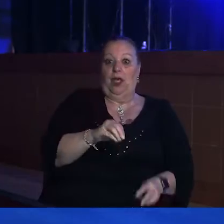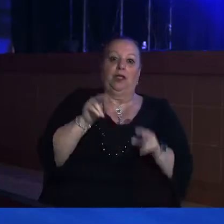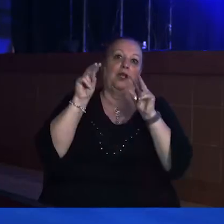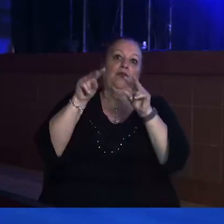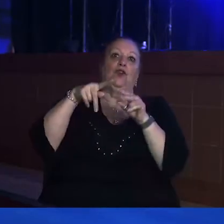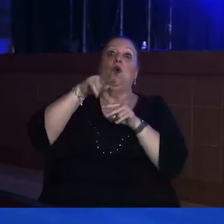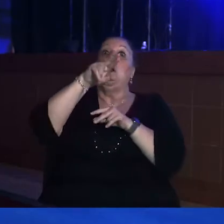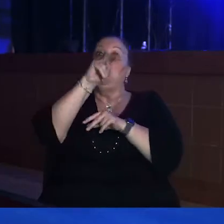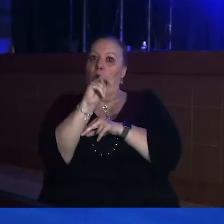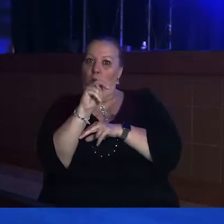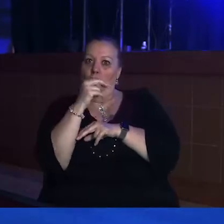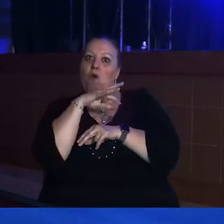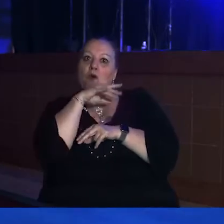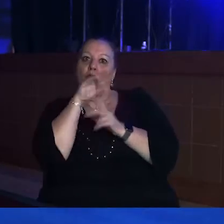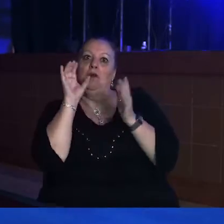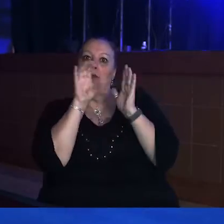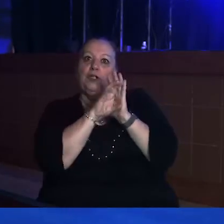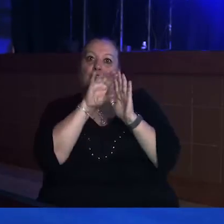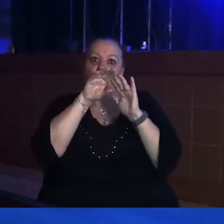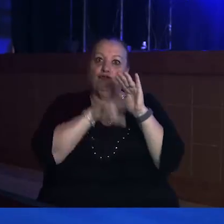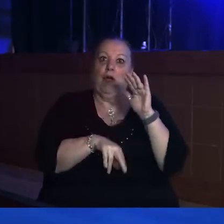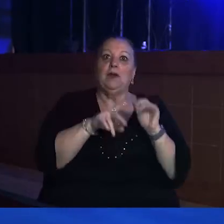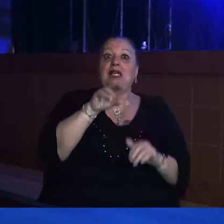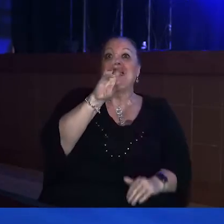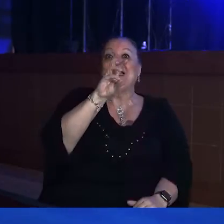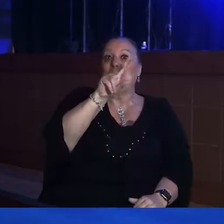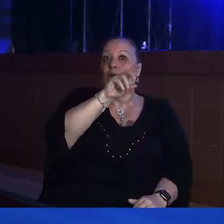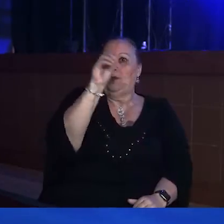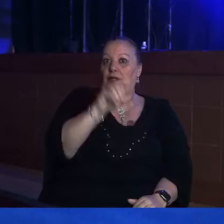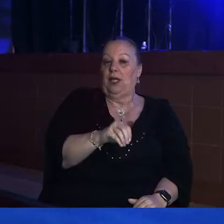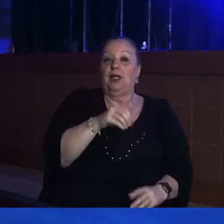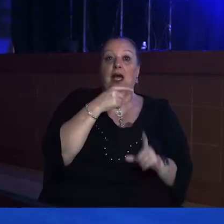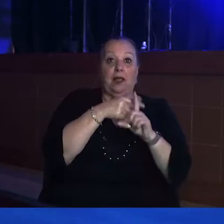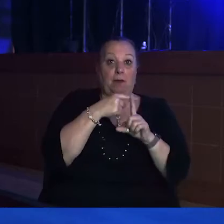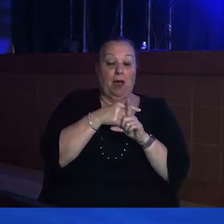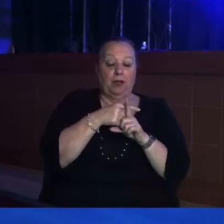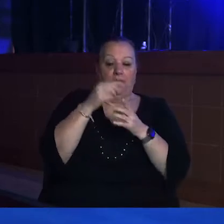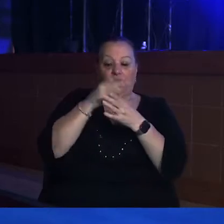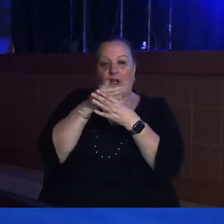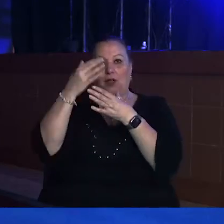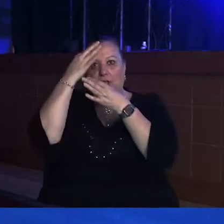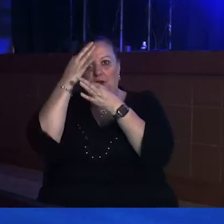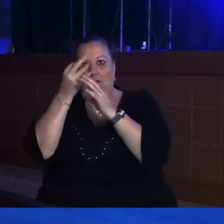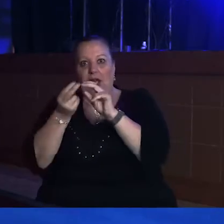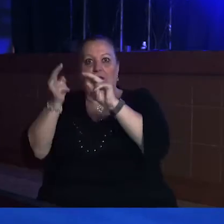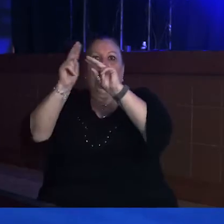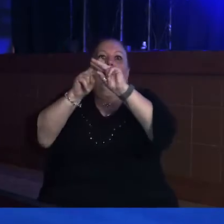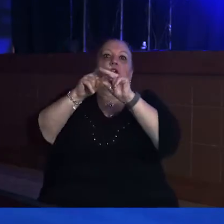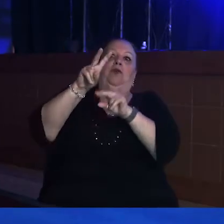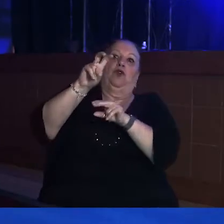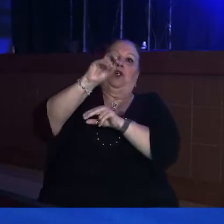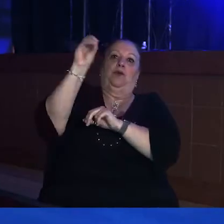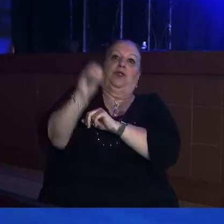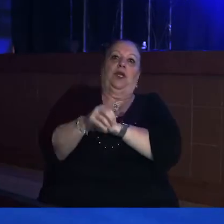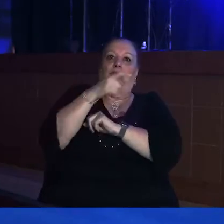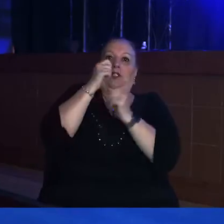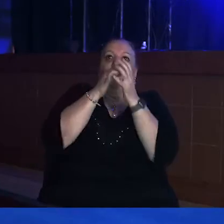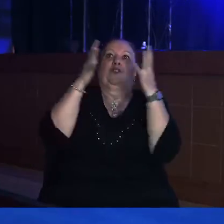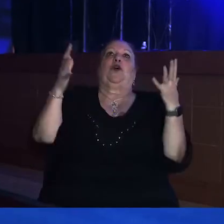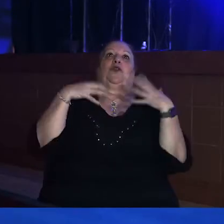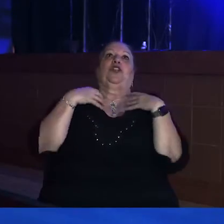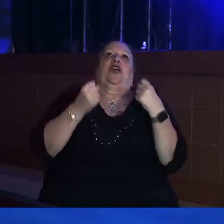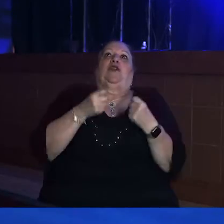drops 61%. And then on the positive side, sharing their faith jumped 200% because they had so much confidence in who God